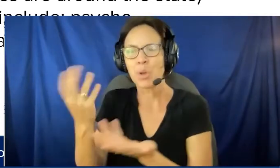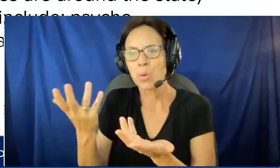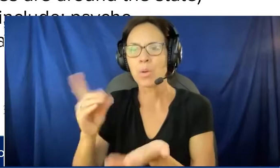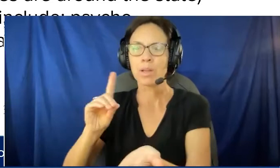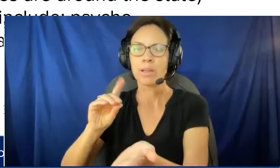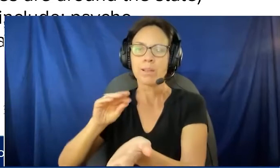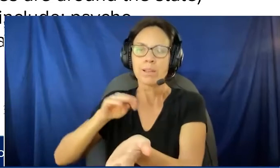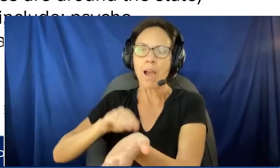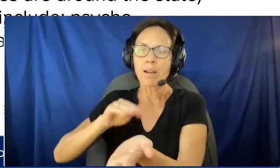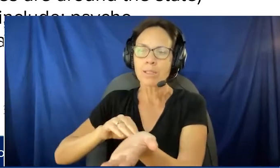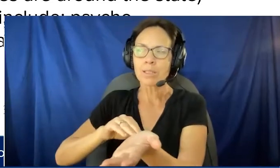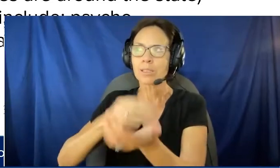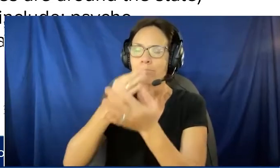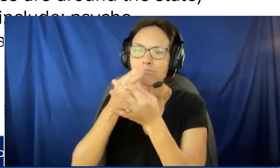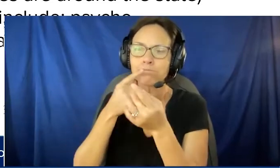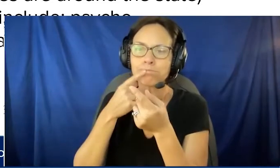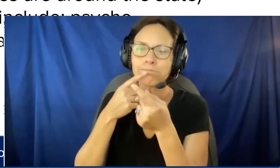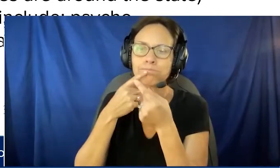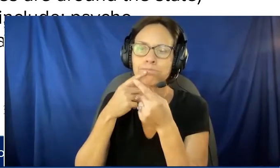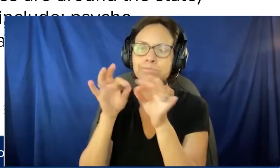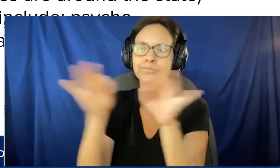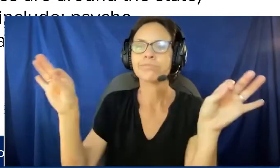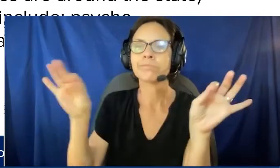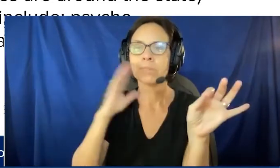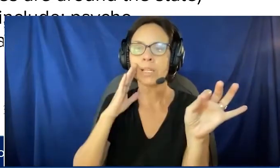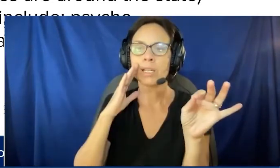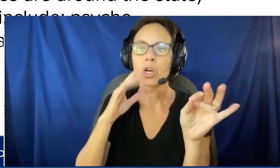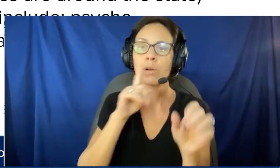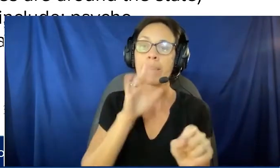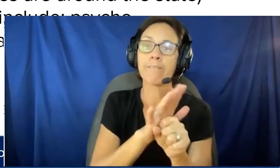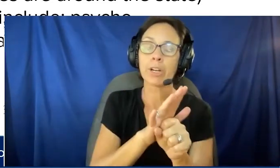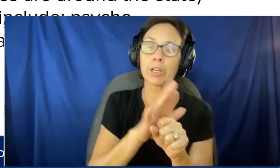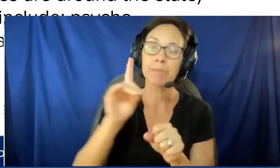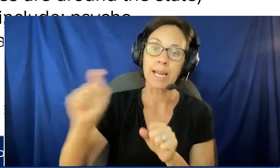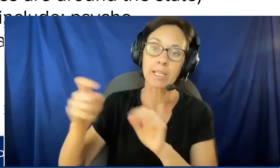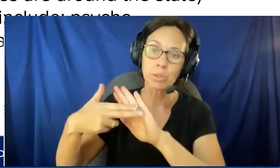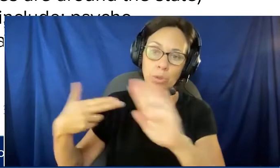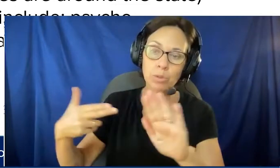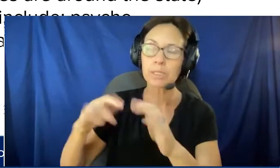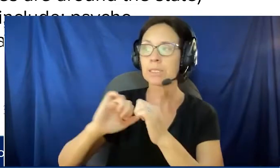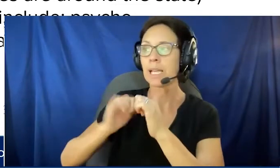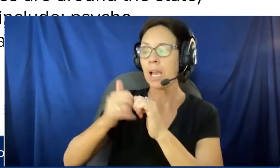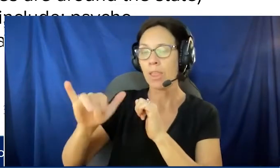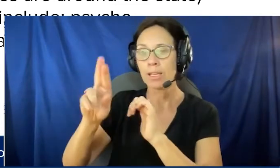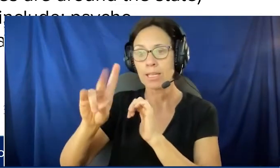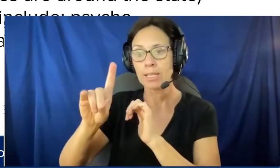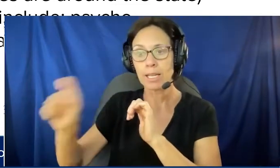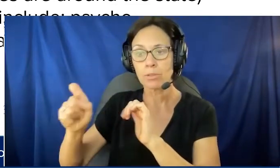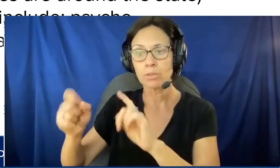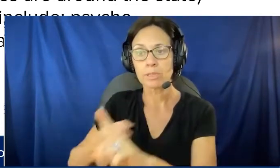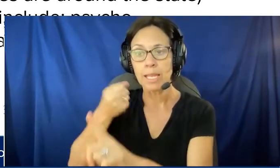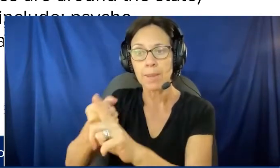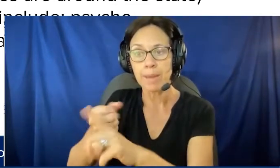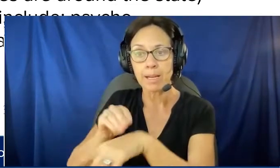that confirm the diagnosis and how that diagnosis impacts the individual. It could come from